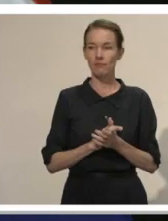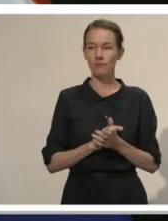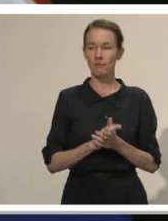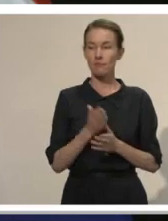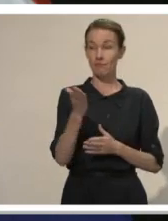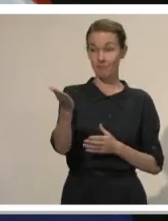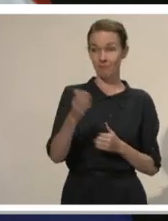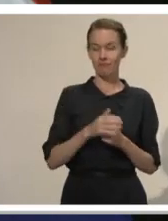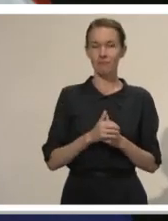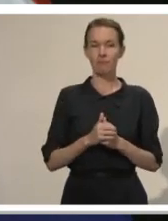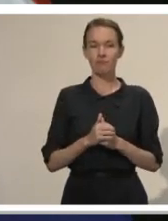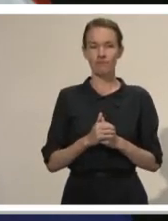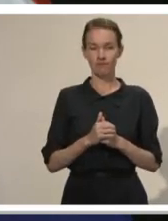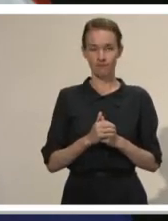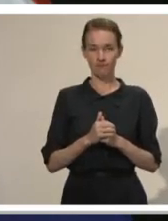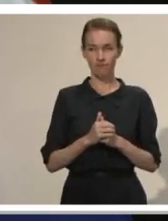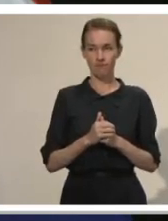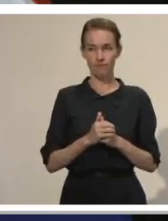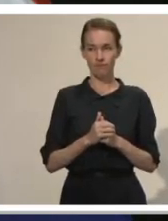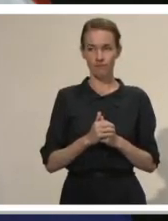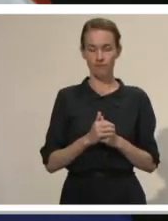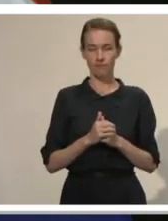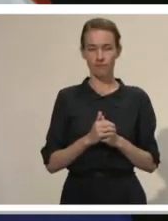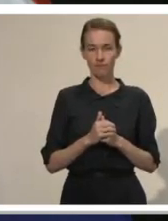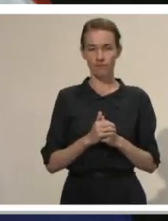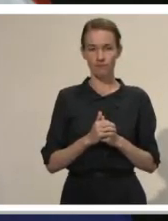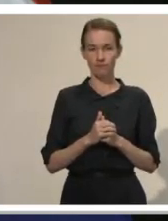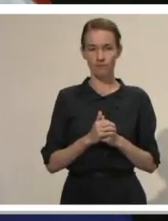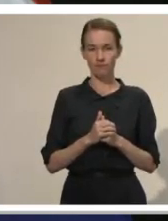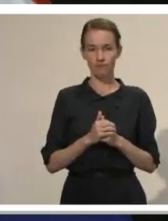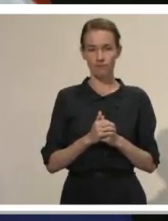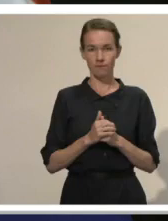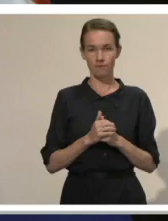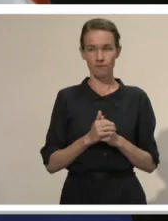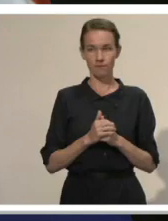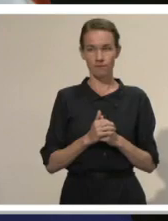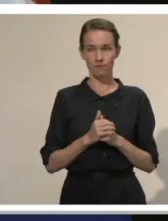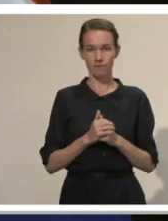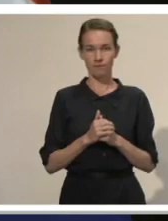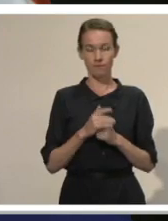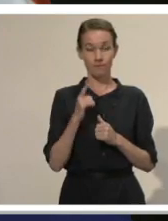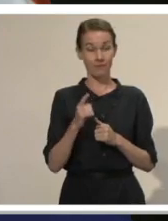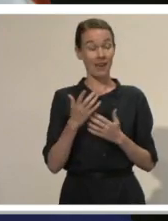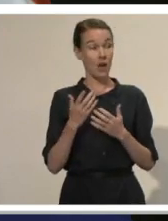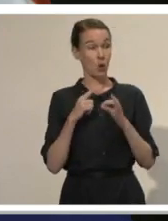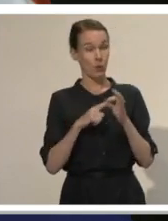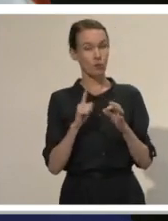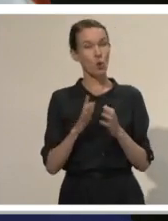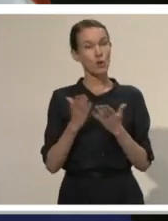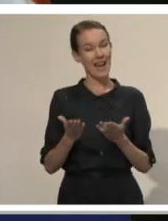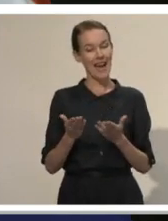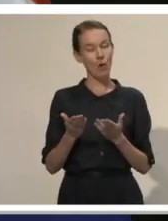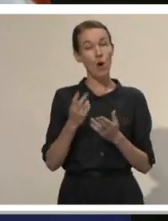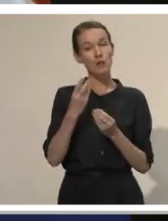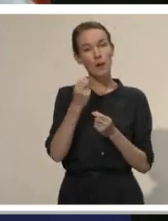spending unnecessarily long amounts of time in hospital because hospitals won't test for asymptomatic patients, but the